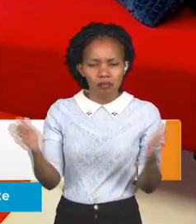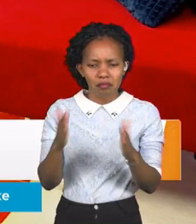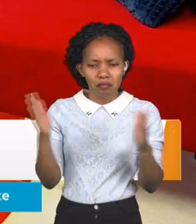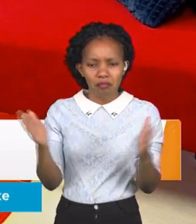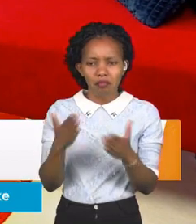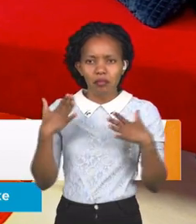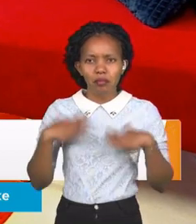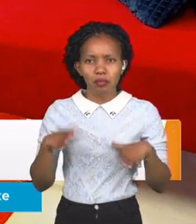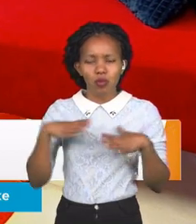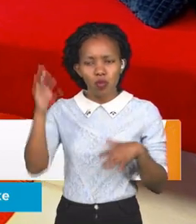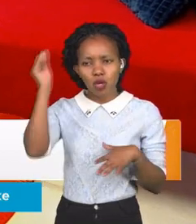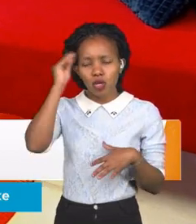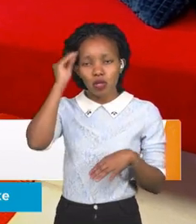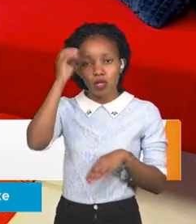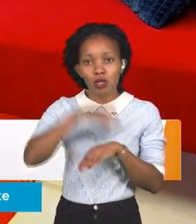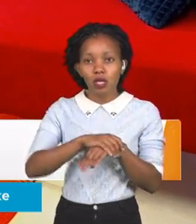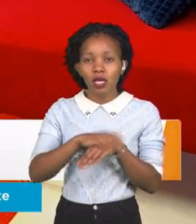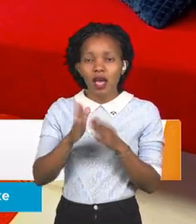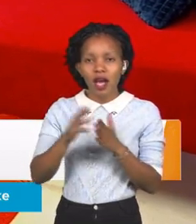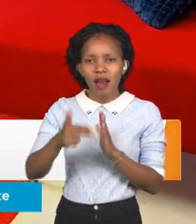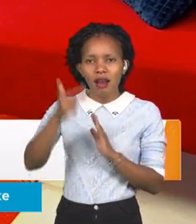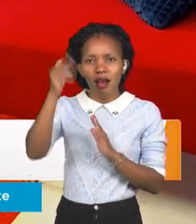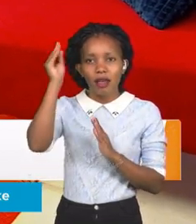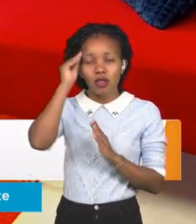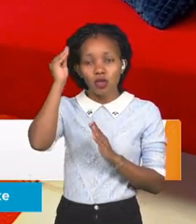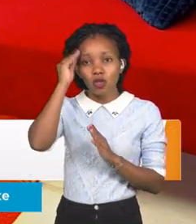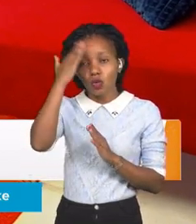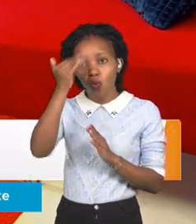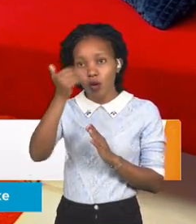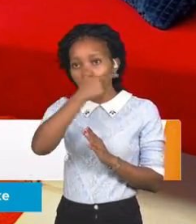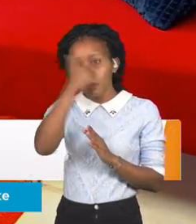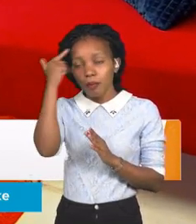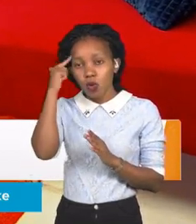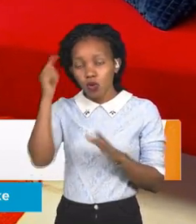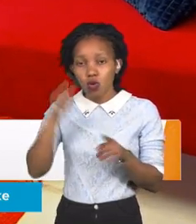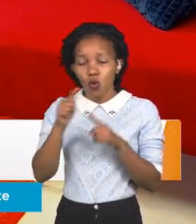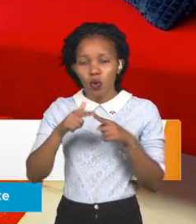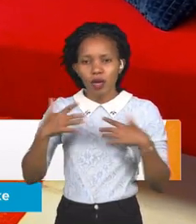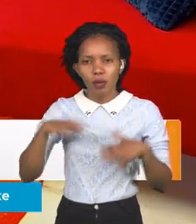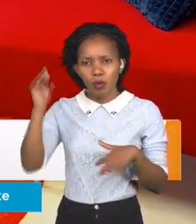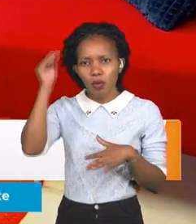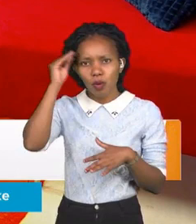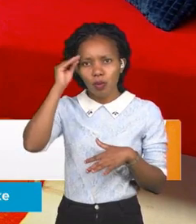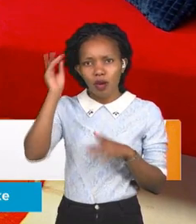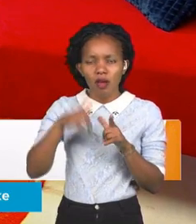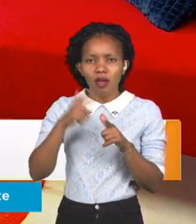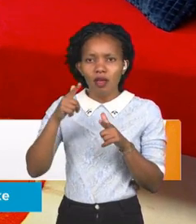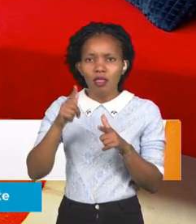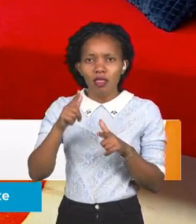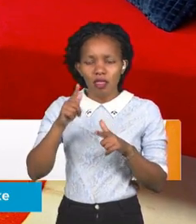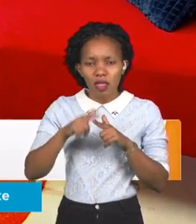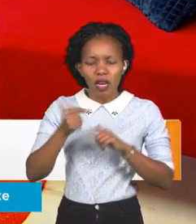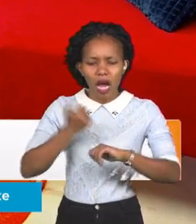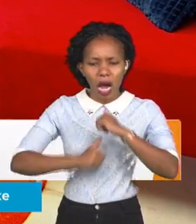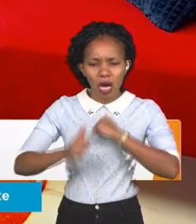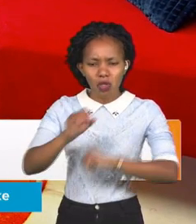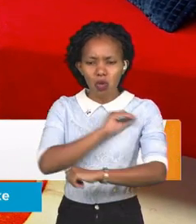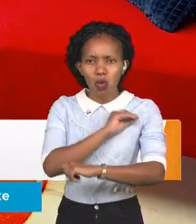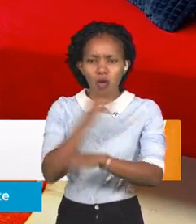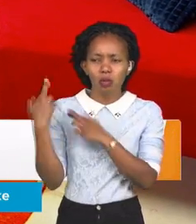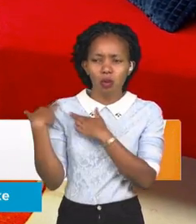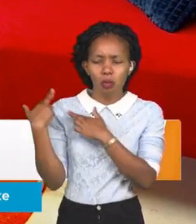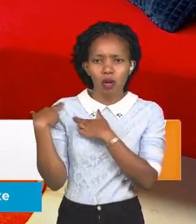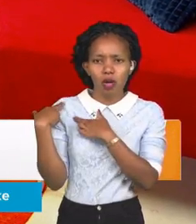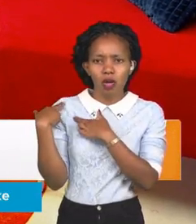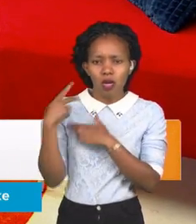gain literacy and the highest level of literacy, because when people are educated, they are measured in their actions. Okay. They are